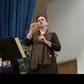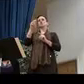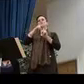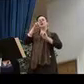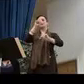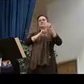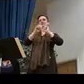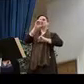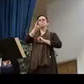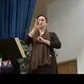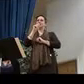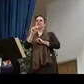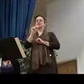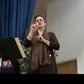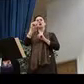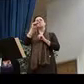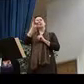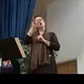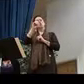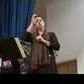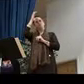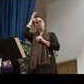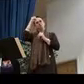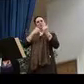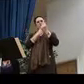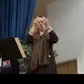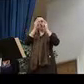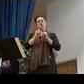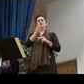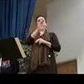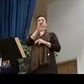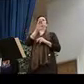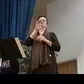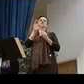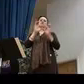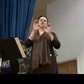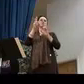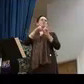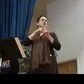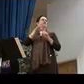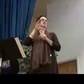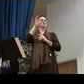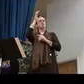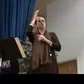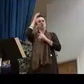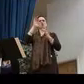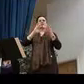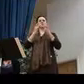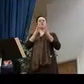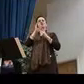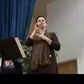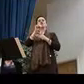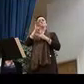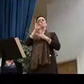Support Honors, Certificate of Applied Science, Computer Network Infrastructure Honors.